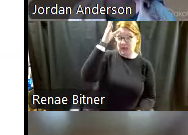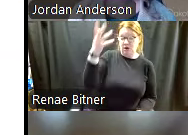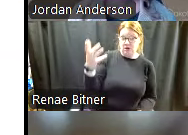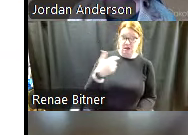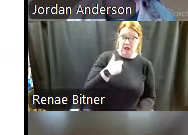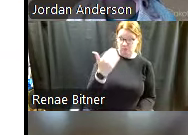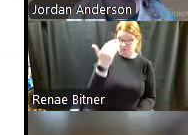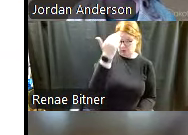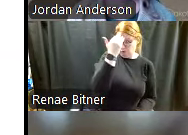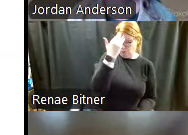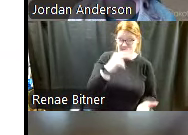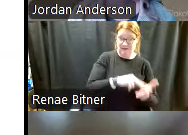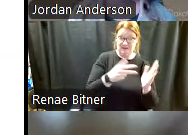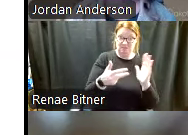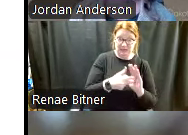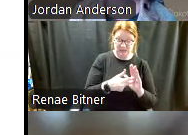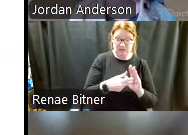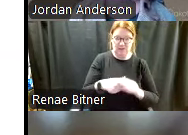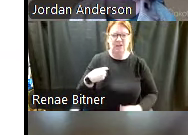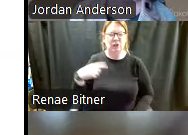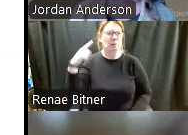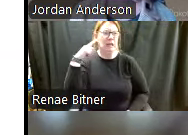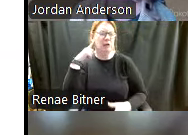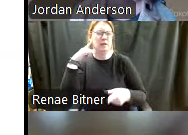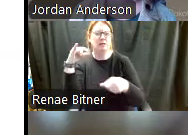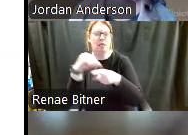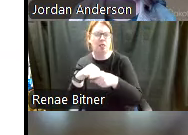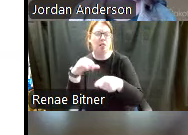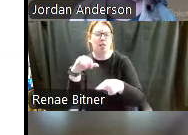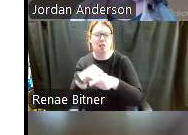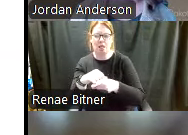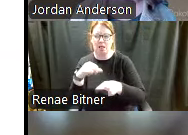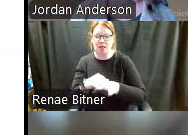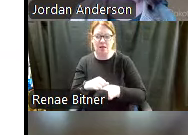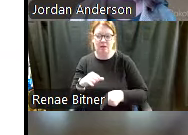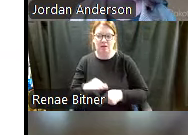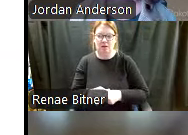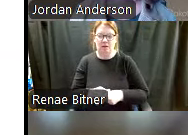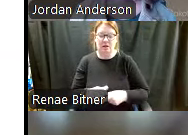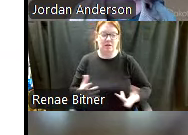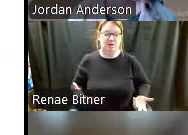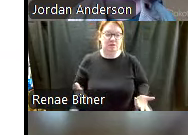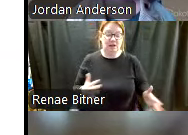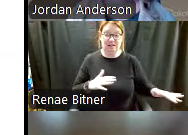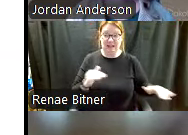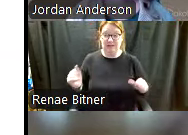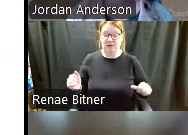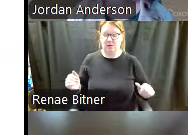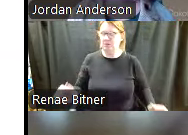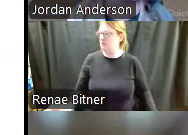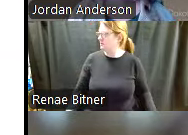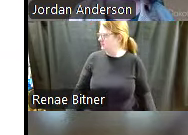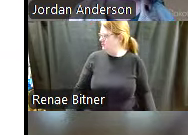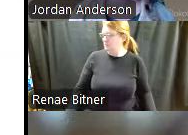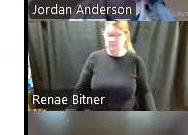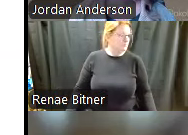to know what those were. And you hear these big terms sometimes, and you leave the medical provider's office or